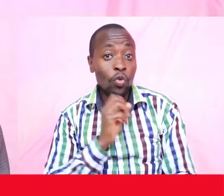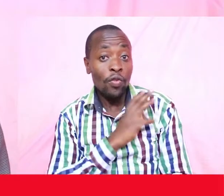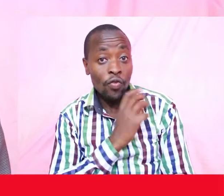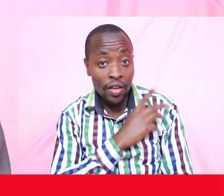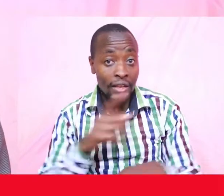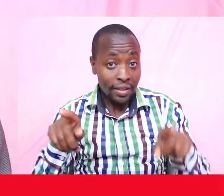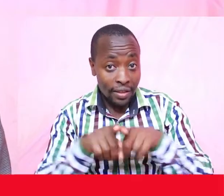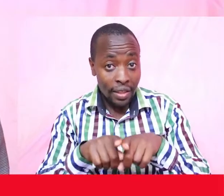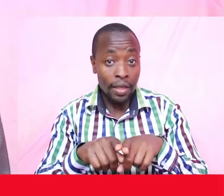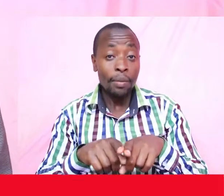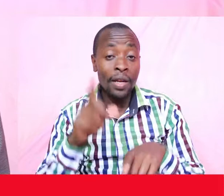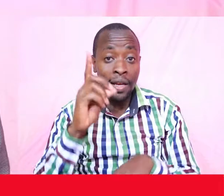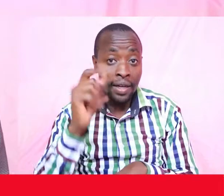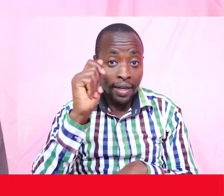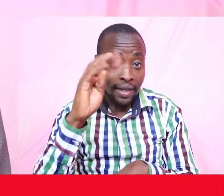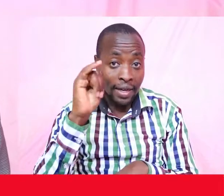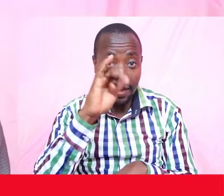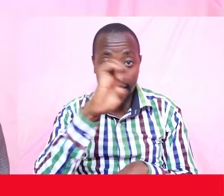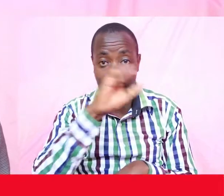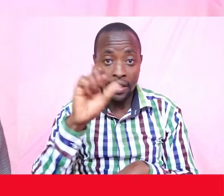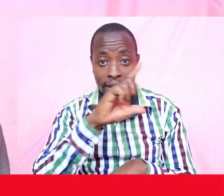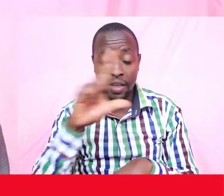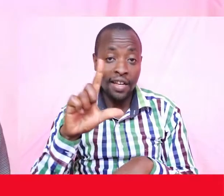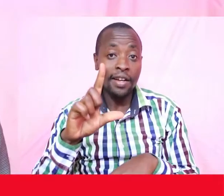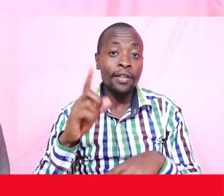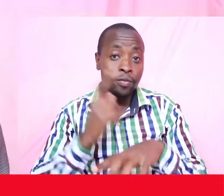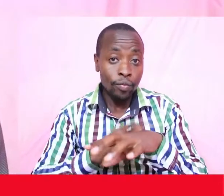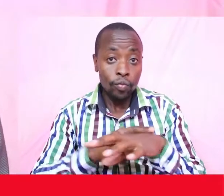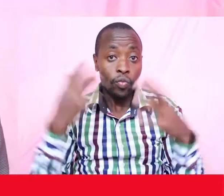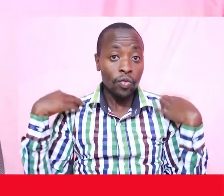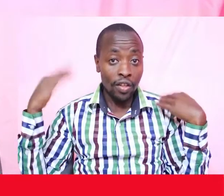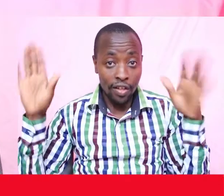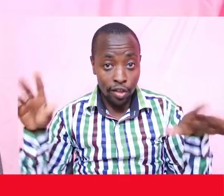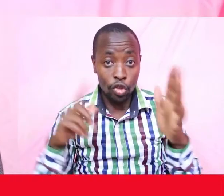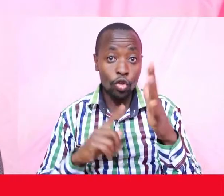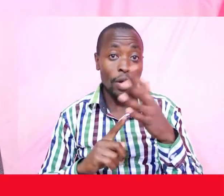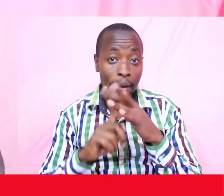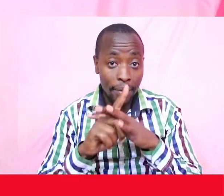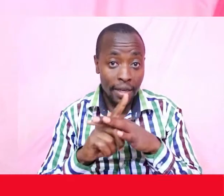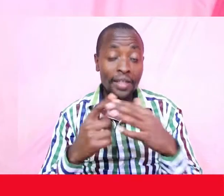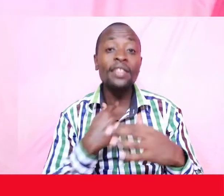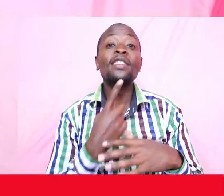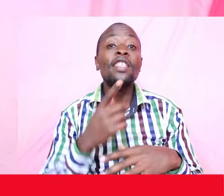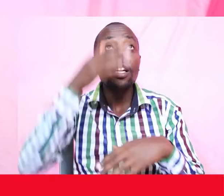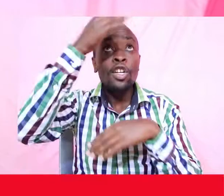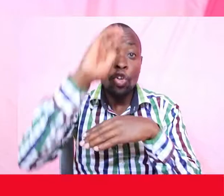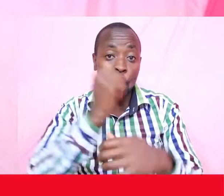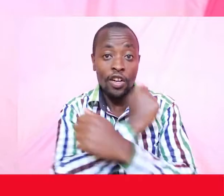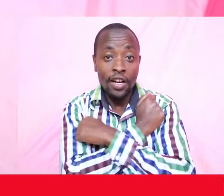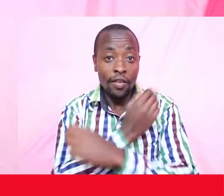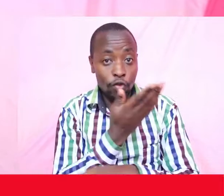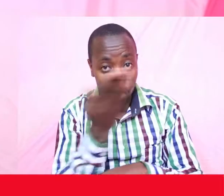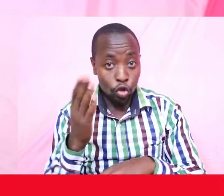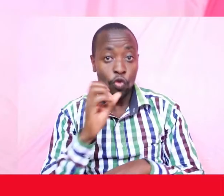was. But when the angel of the Lord appeared to him, and he told him, "God loves you, do not